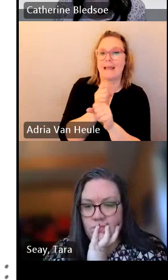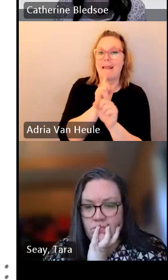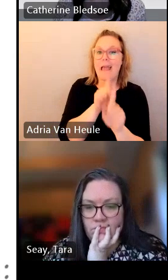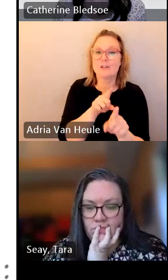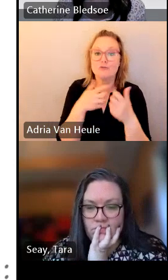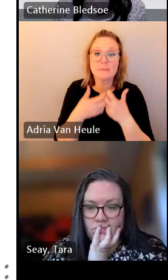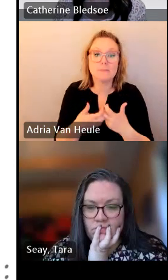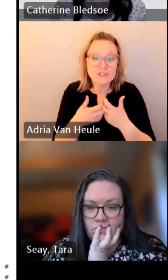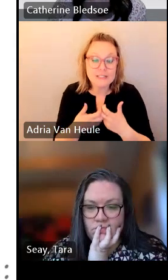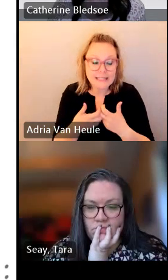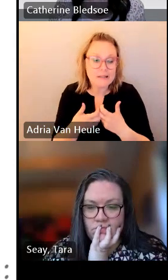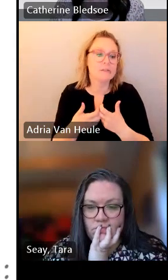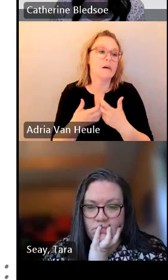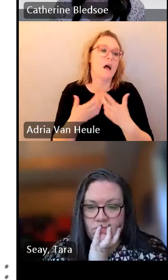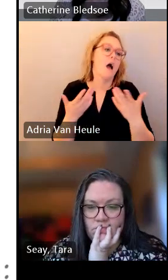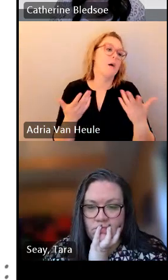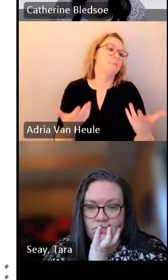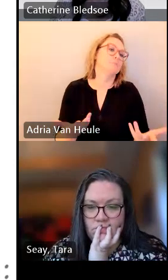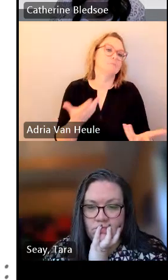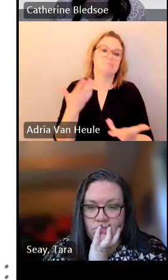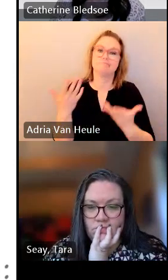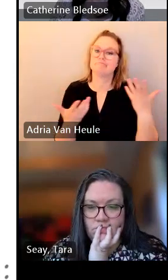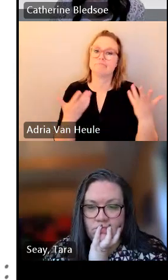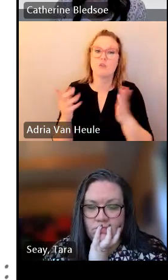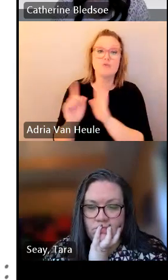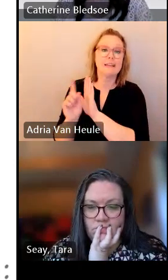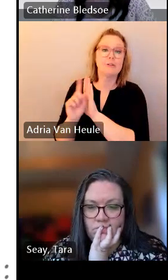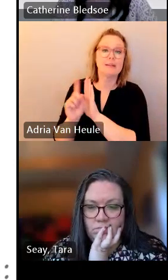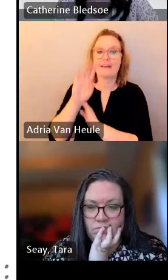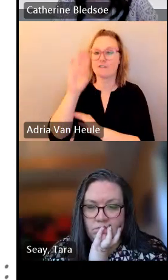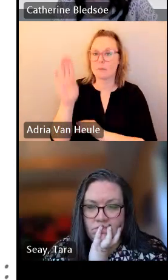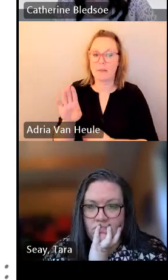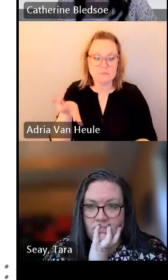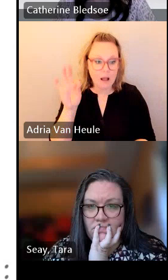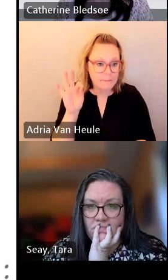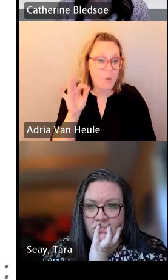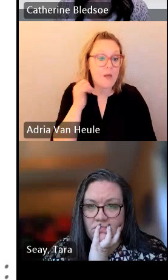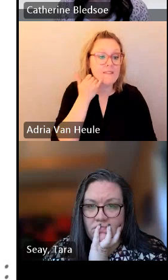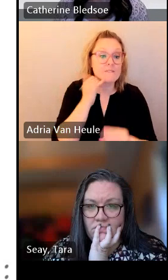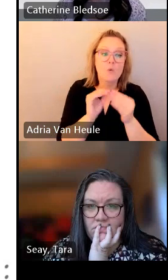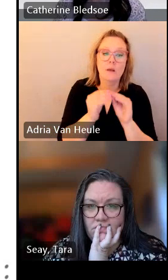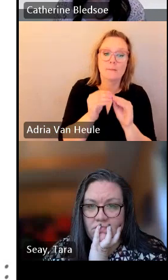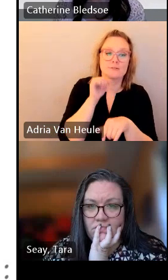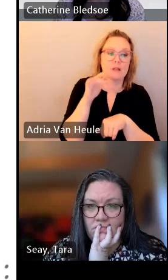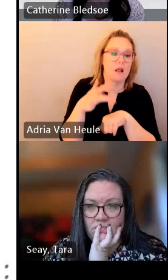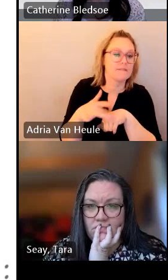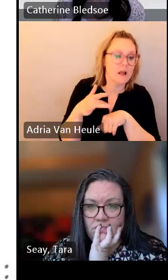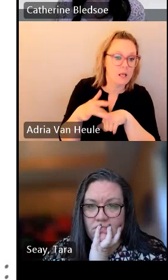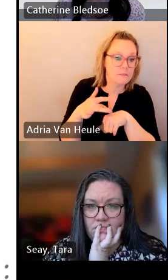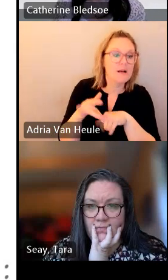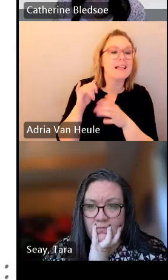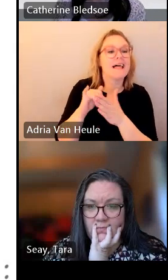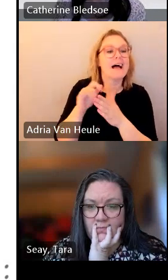an, it just keeps ringing, it never picks up, or the number is no longer available. That is when you're going to click on this top